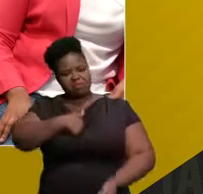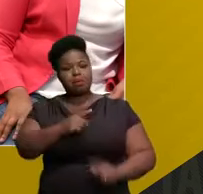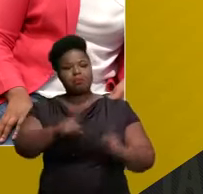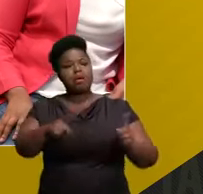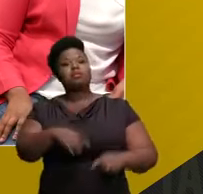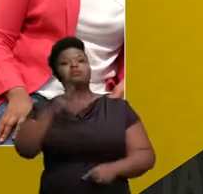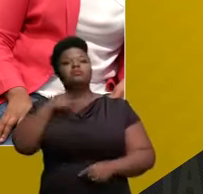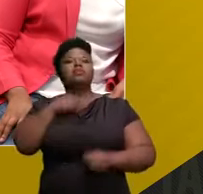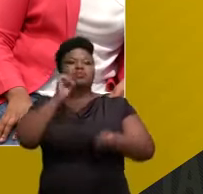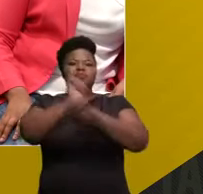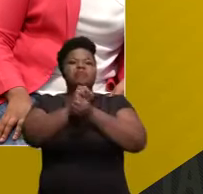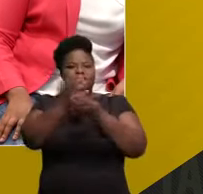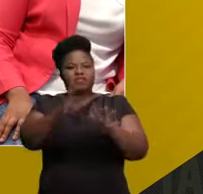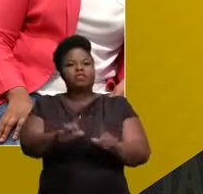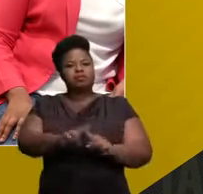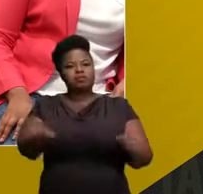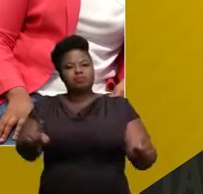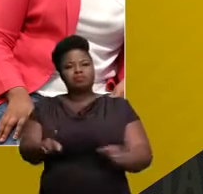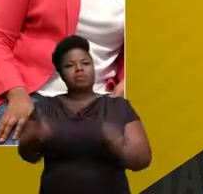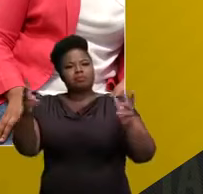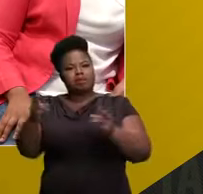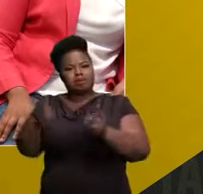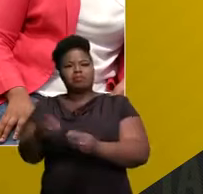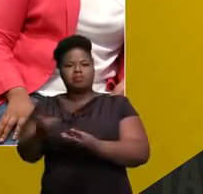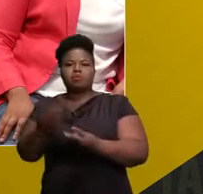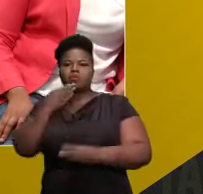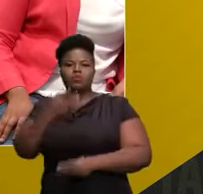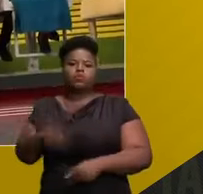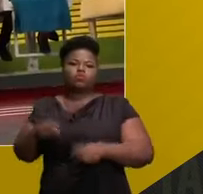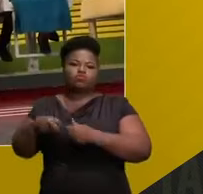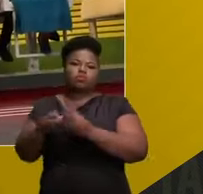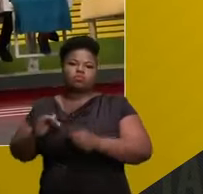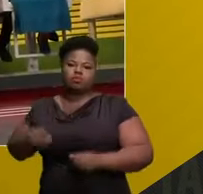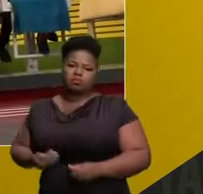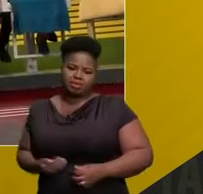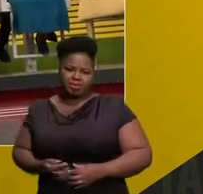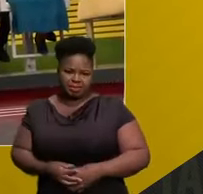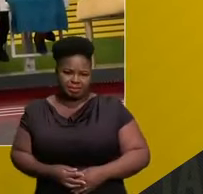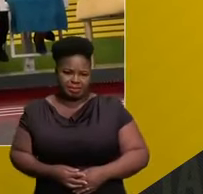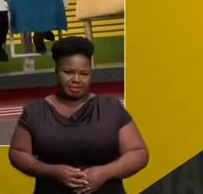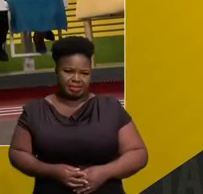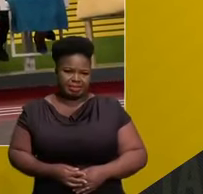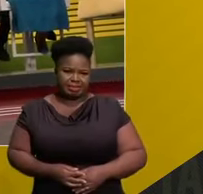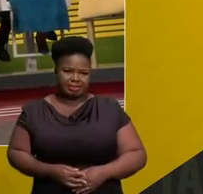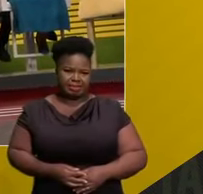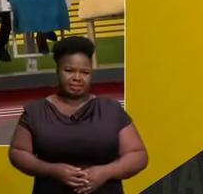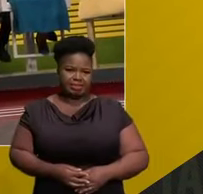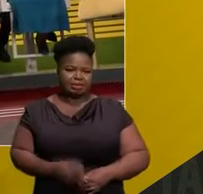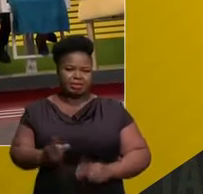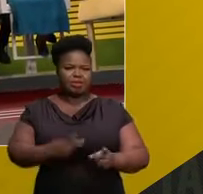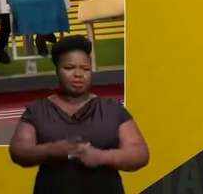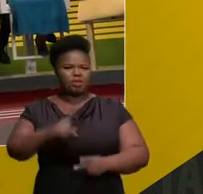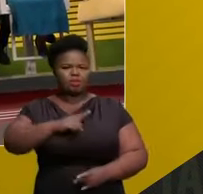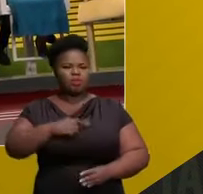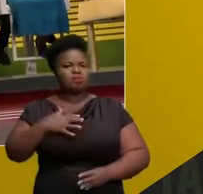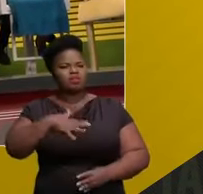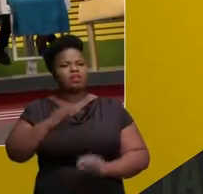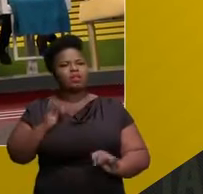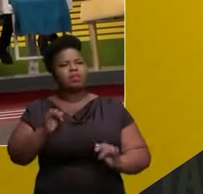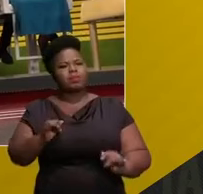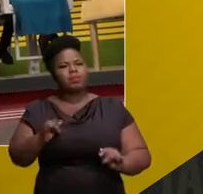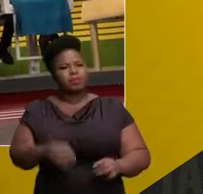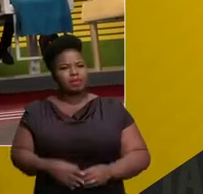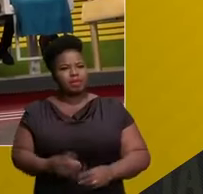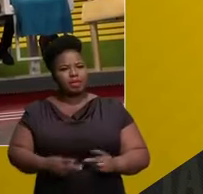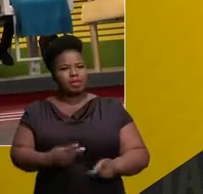go ke tla tshwariwa mara ke fukutse batho ba go reipa ba fatshe ke nne because go go go go ka ntwe ya la go like